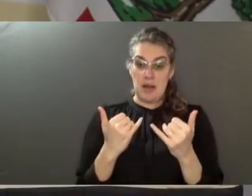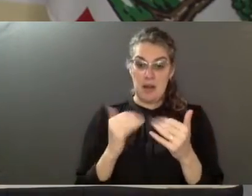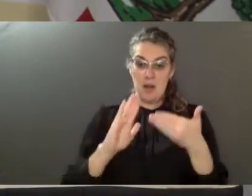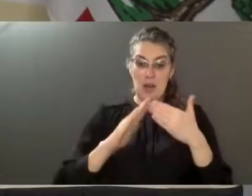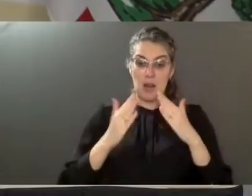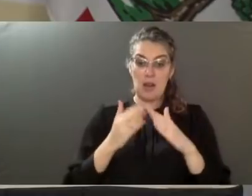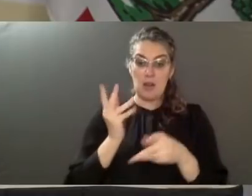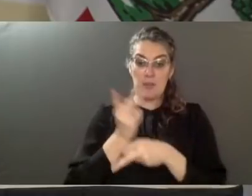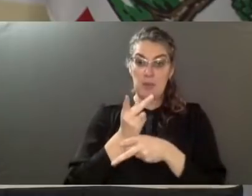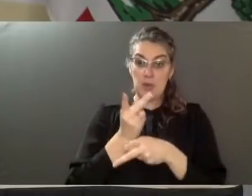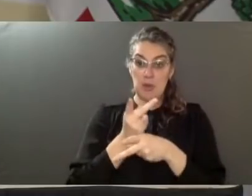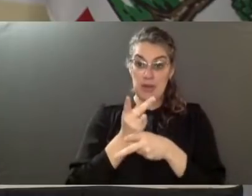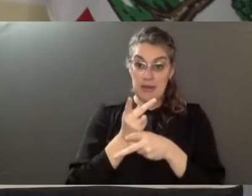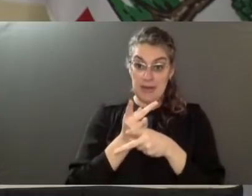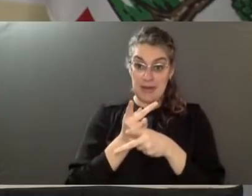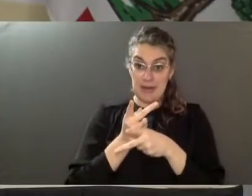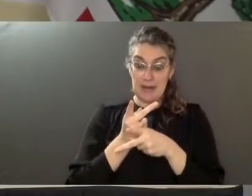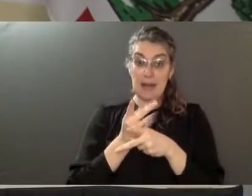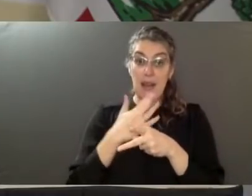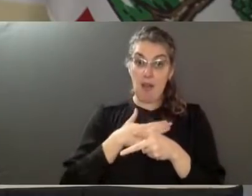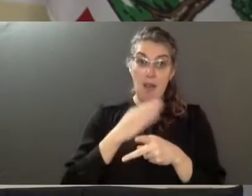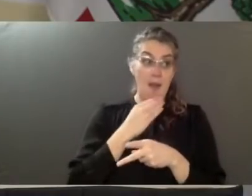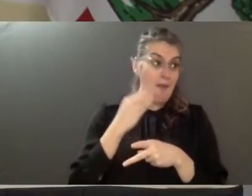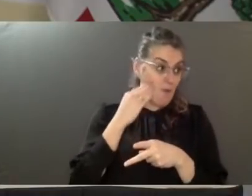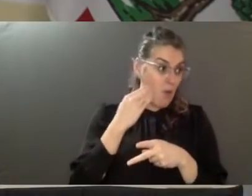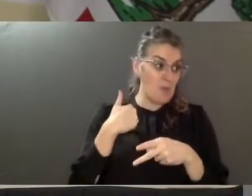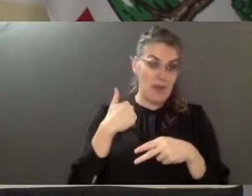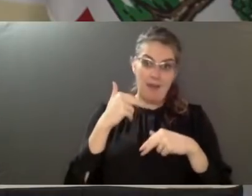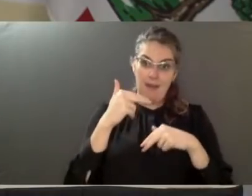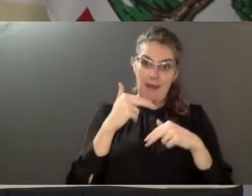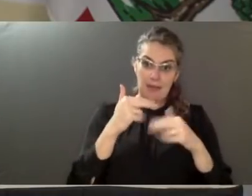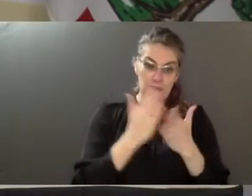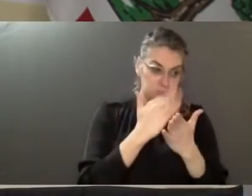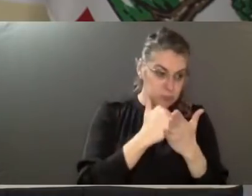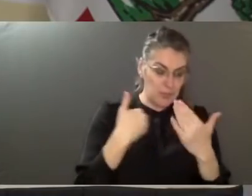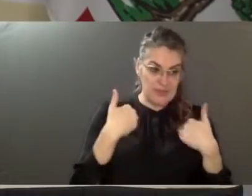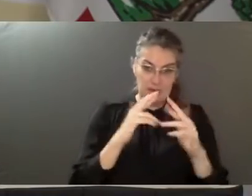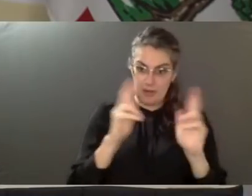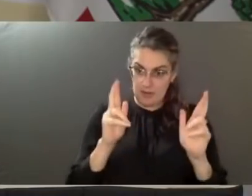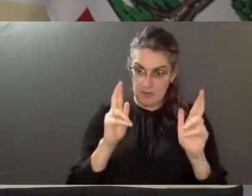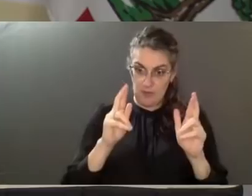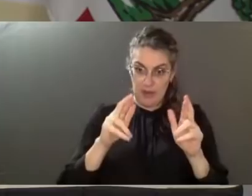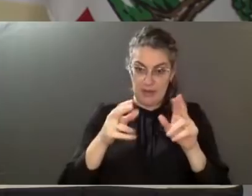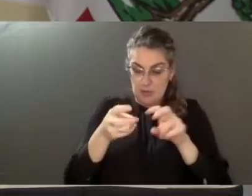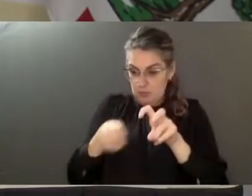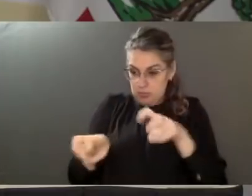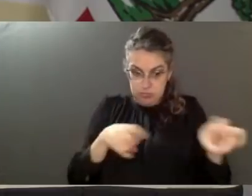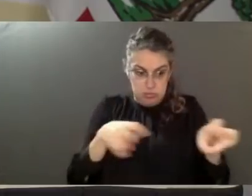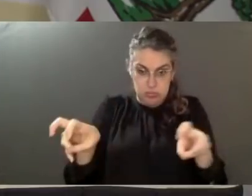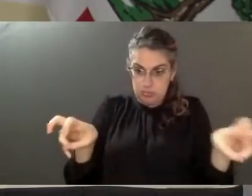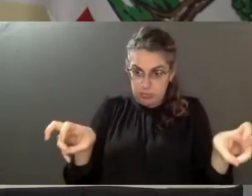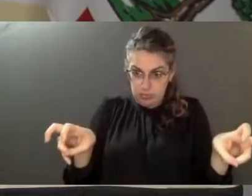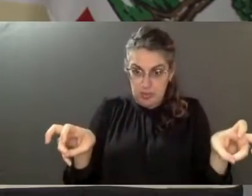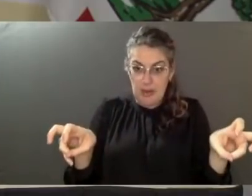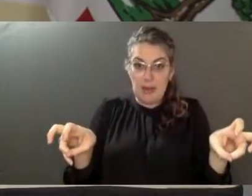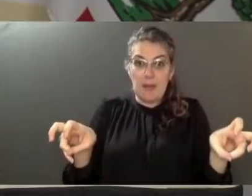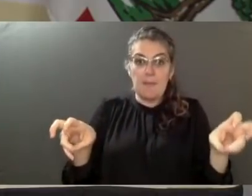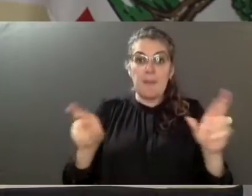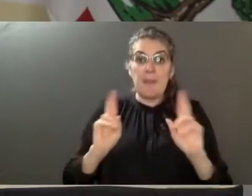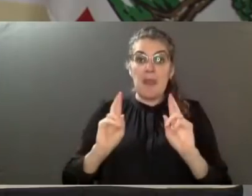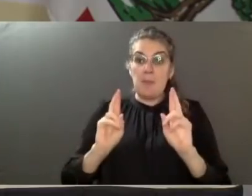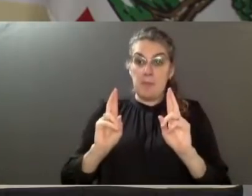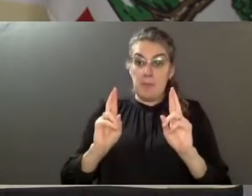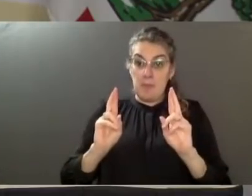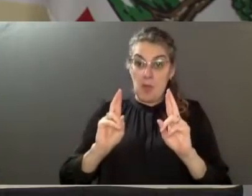in various regions that would be options, but we're also working if we could secure a location